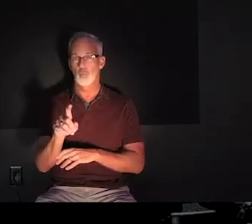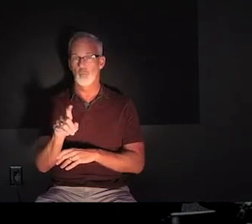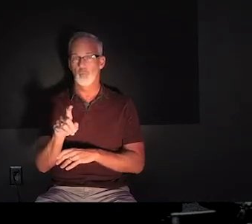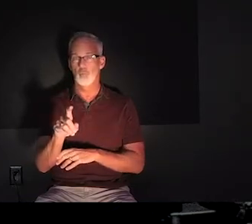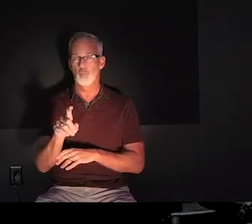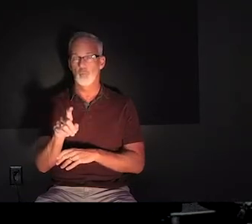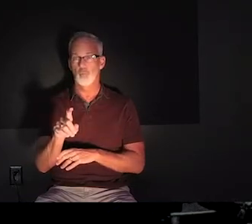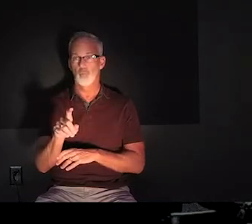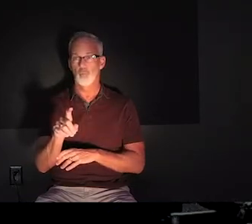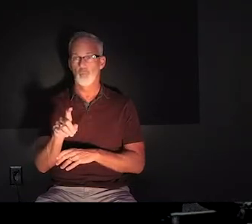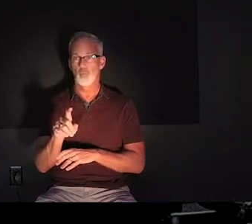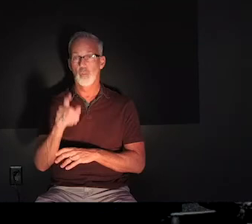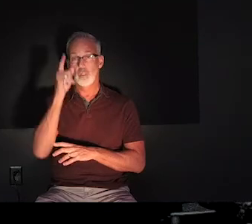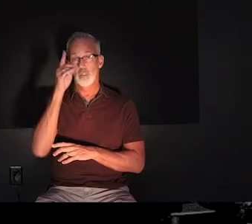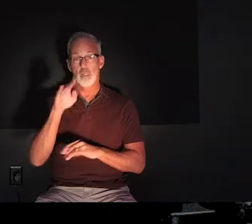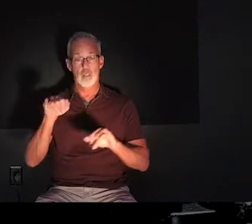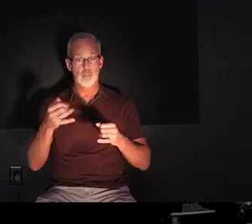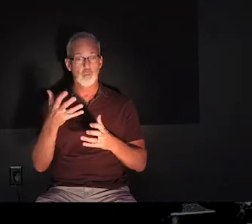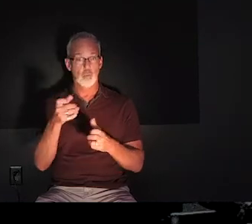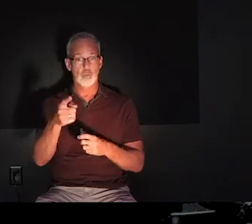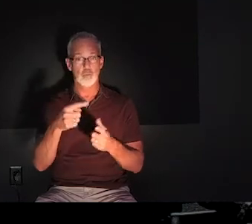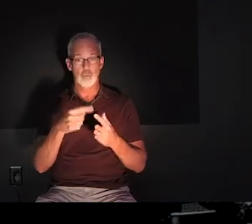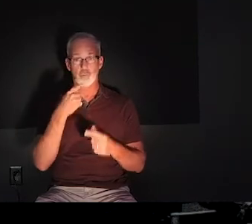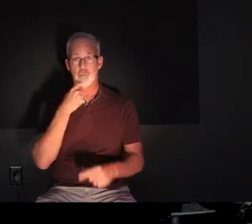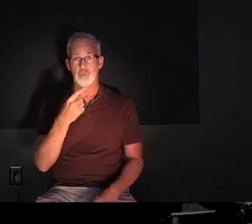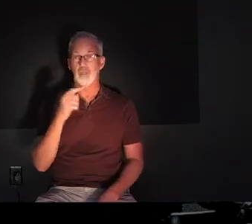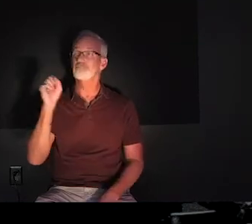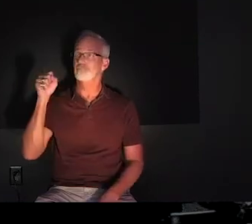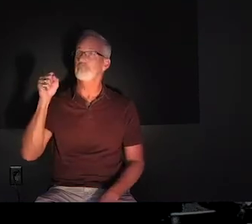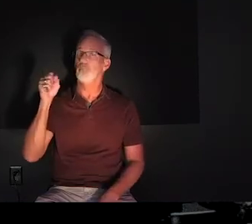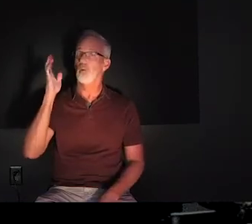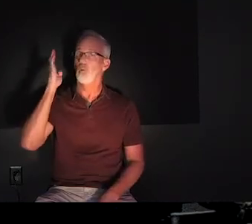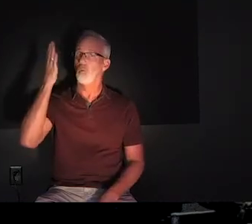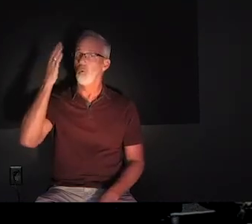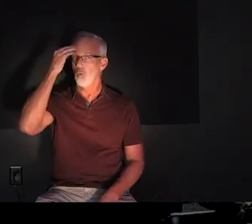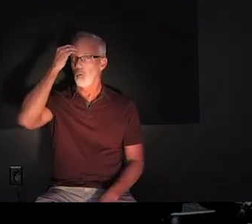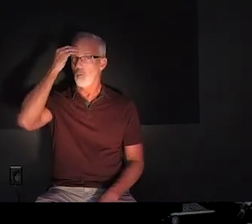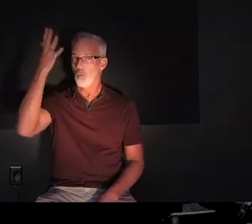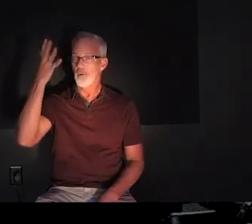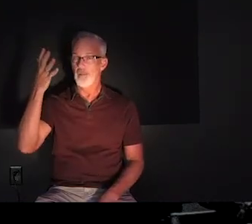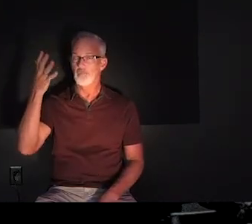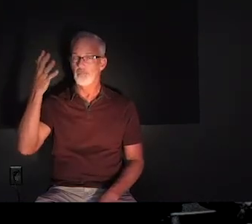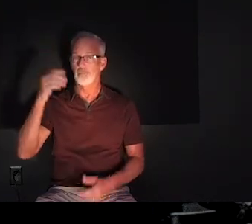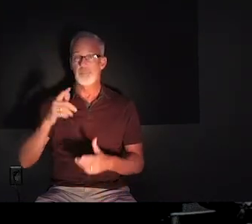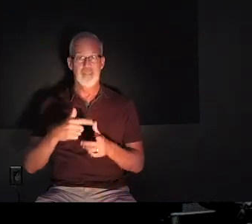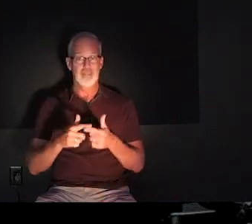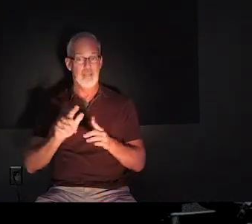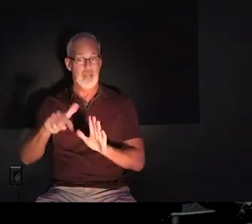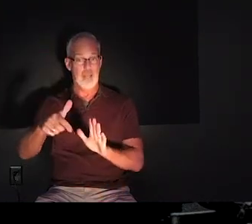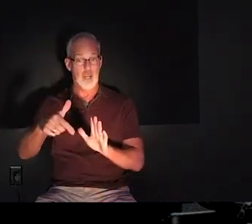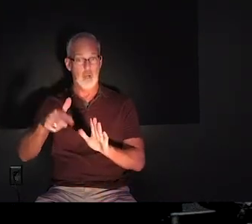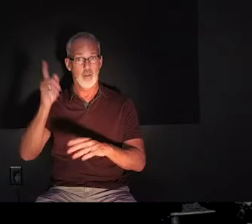Come and put the yes on the table. And when God speaks into our life what to do,